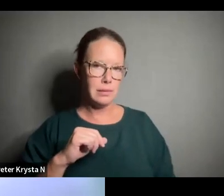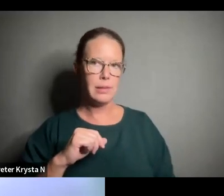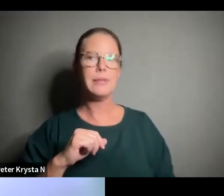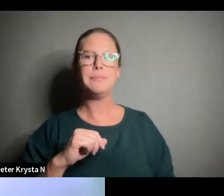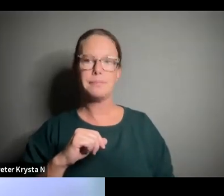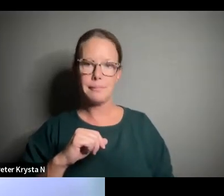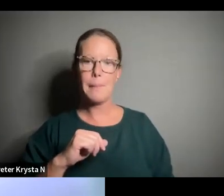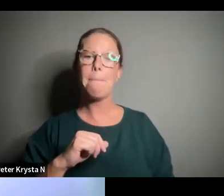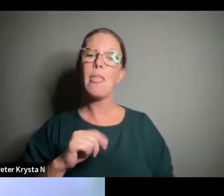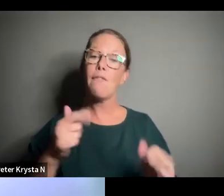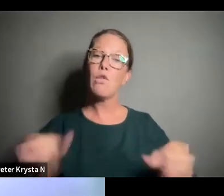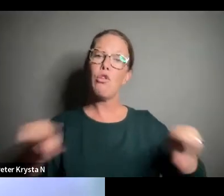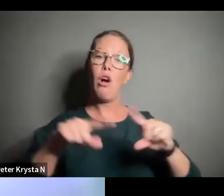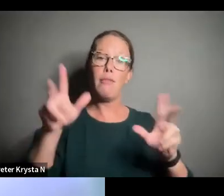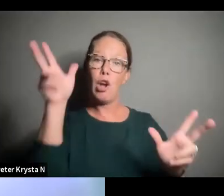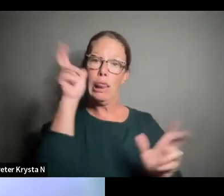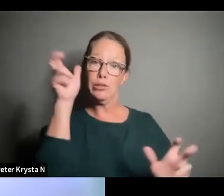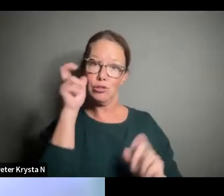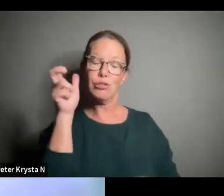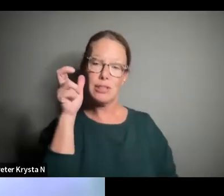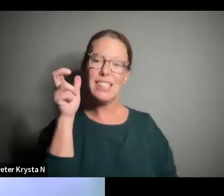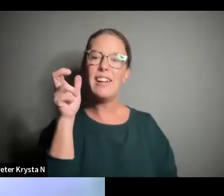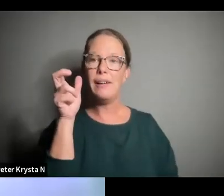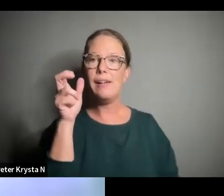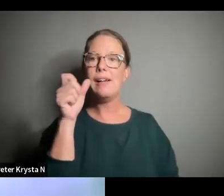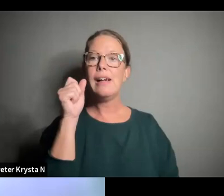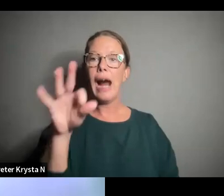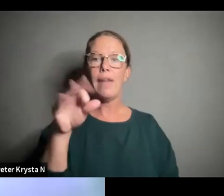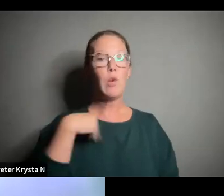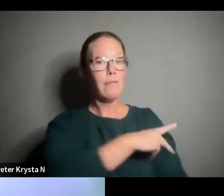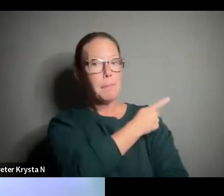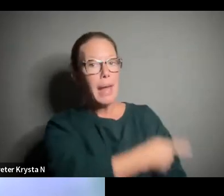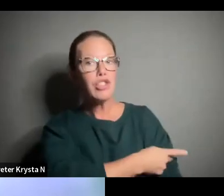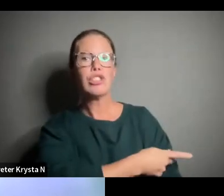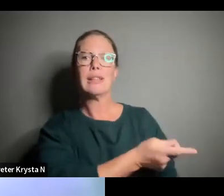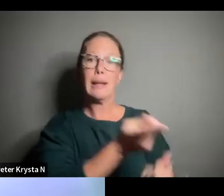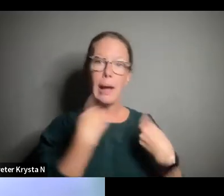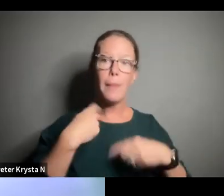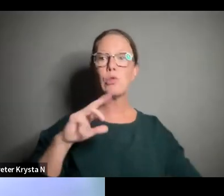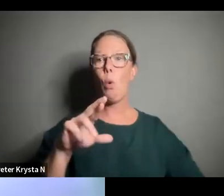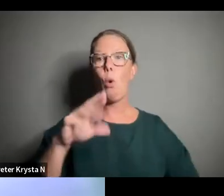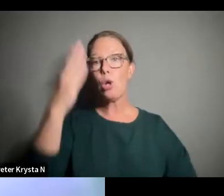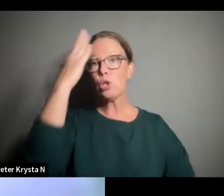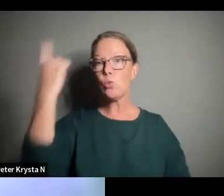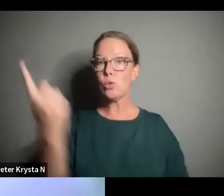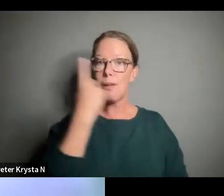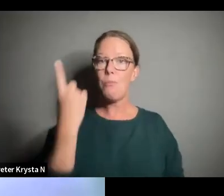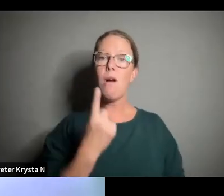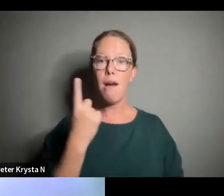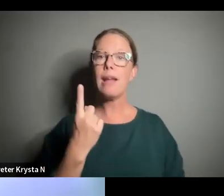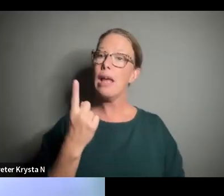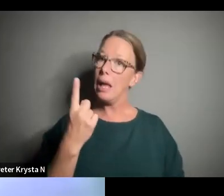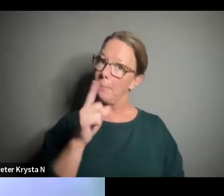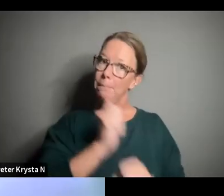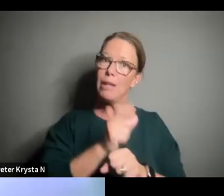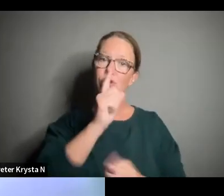our listeners, as you said, if you have a patient that comes in or somebody who has one, be sure and